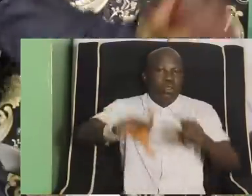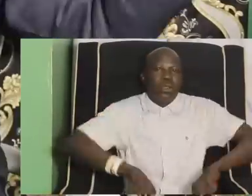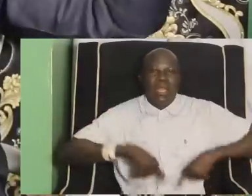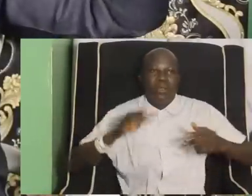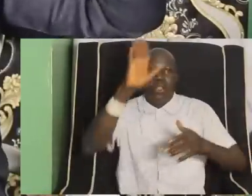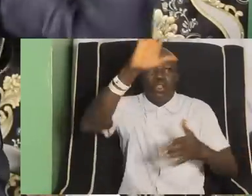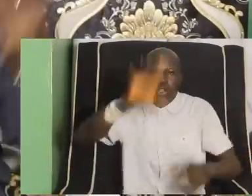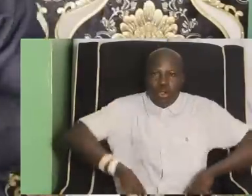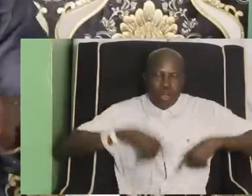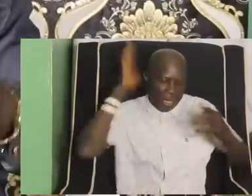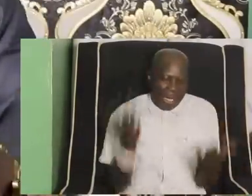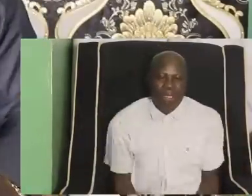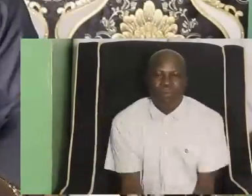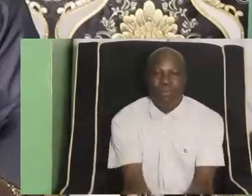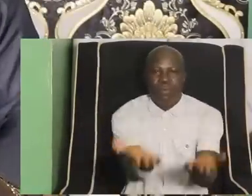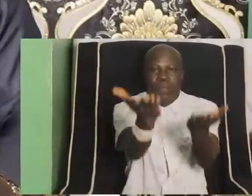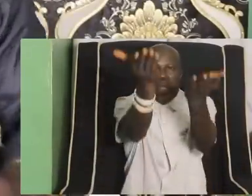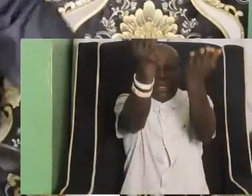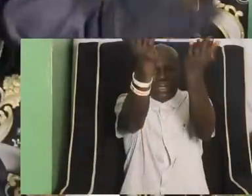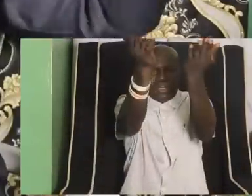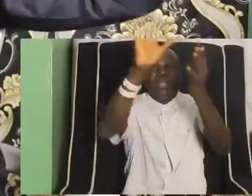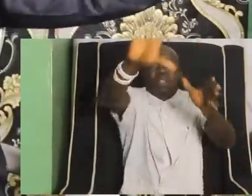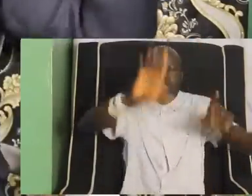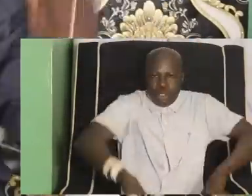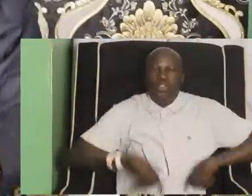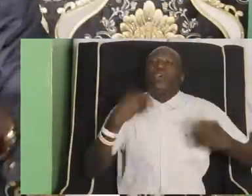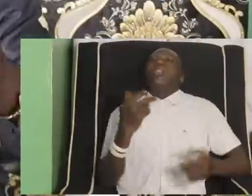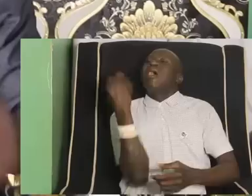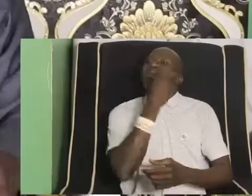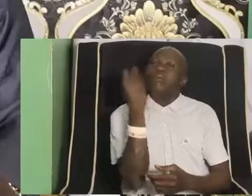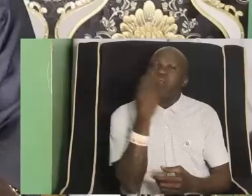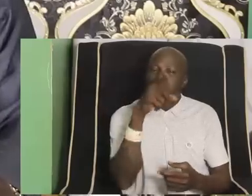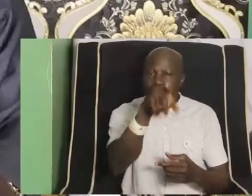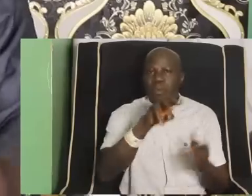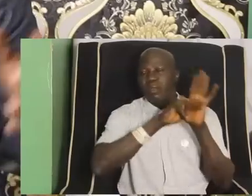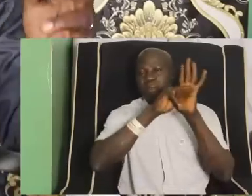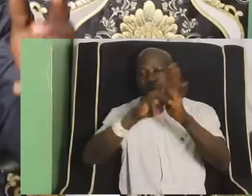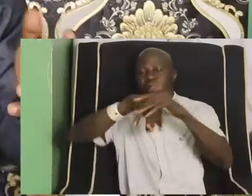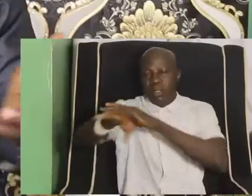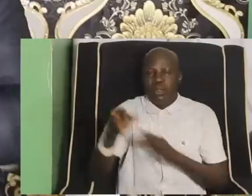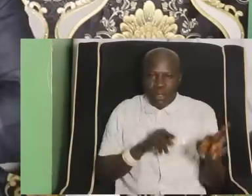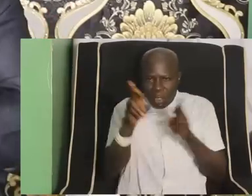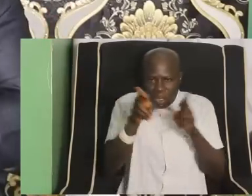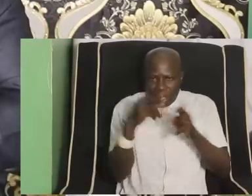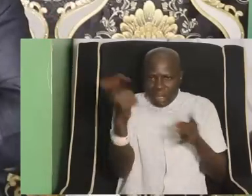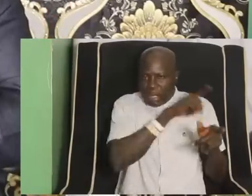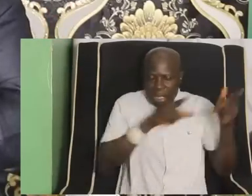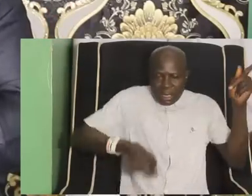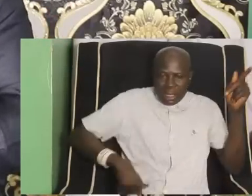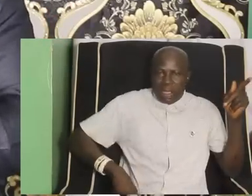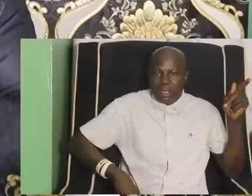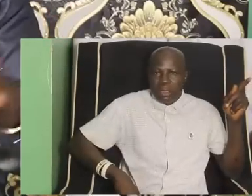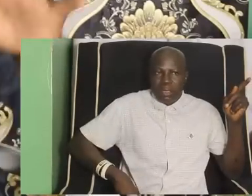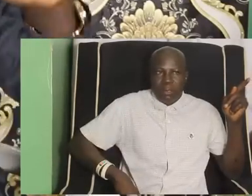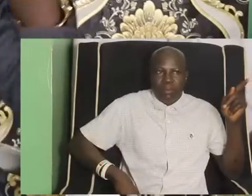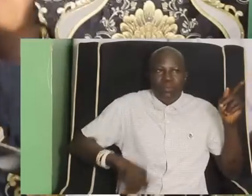life, aye re a dide, amen, your love will rise, aye re a fo, amen, your love will manifest, wa de se bi oba, amen, and you reign as